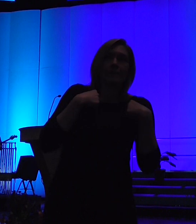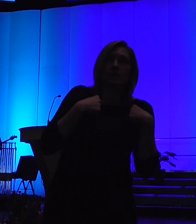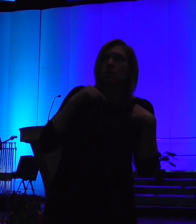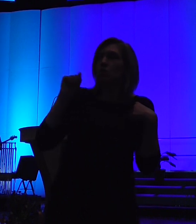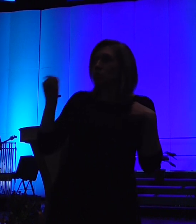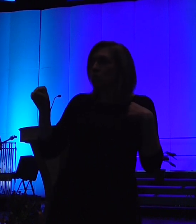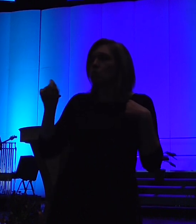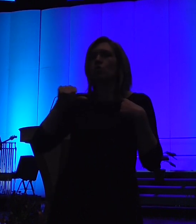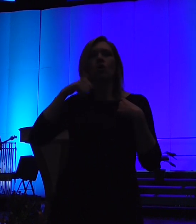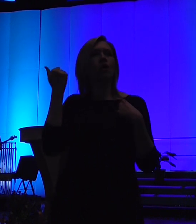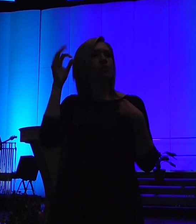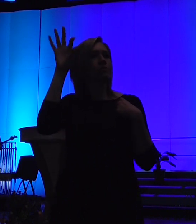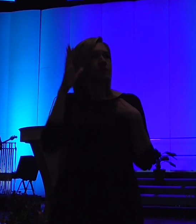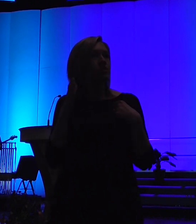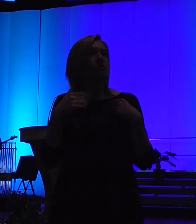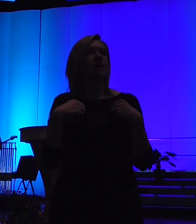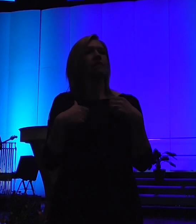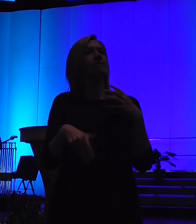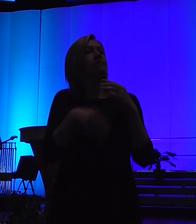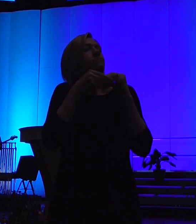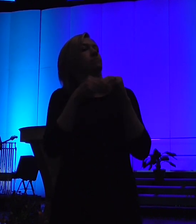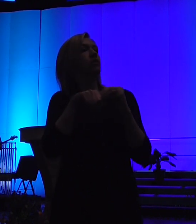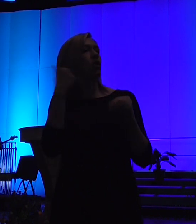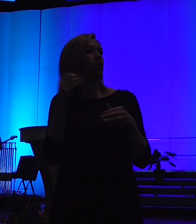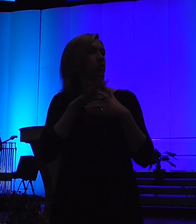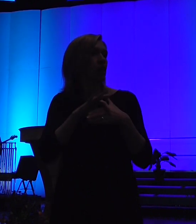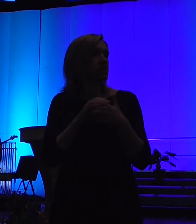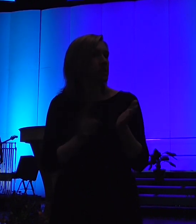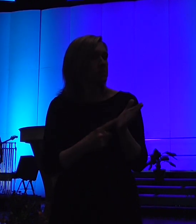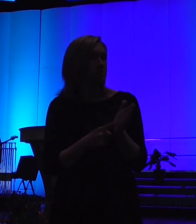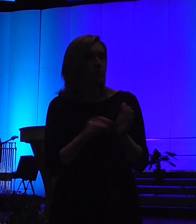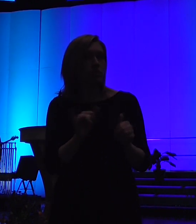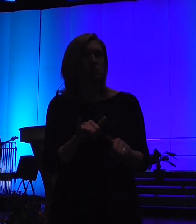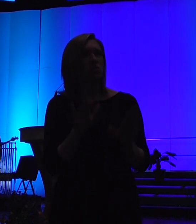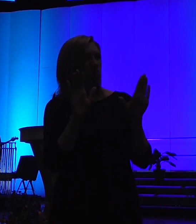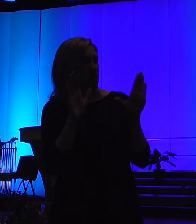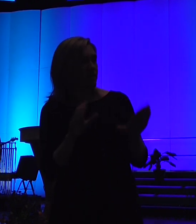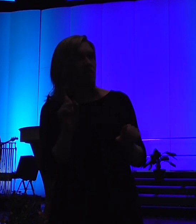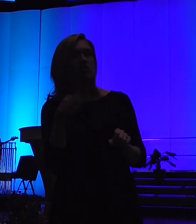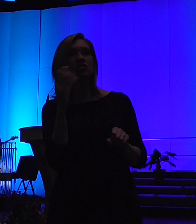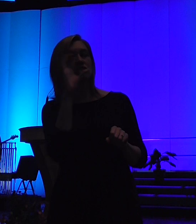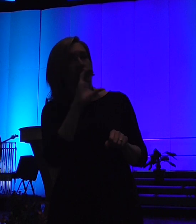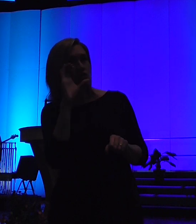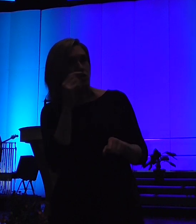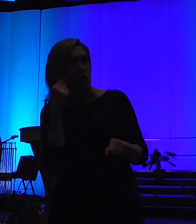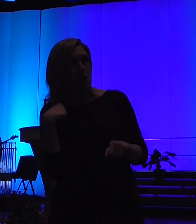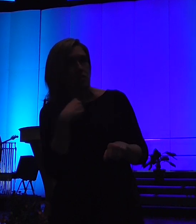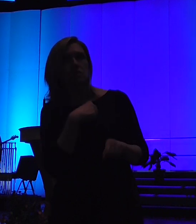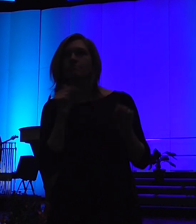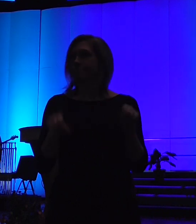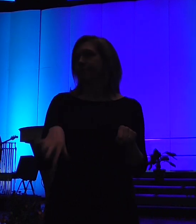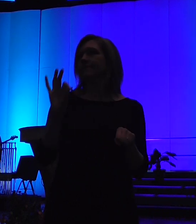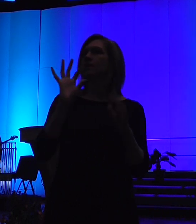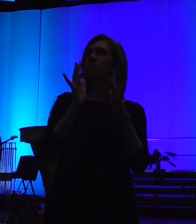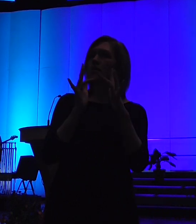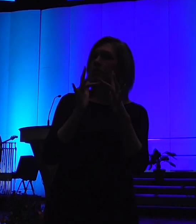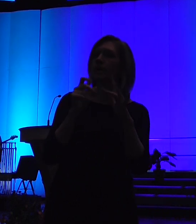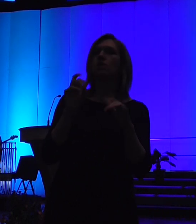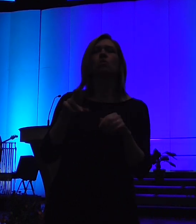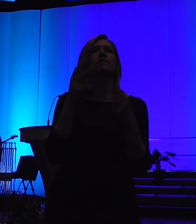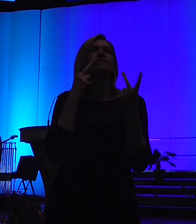wonderful Mile High ministers, and we have bonus content from time to time as well. That's wonderful. So do people just search for us on either of those platforms? Find us online or just